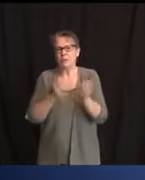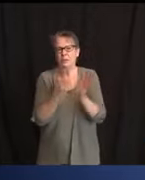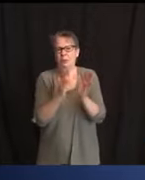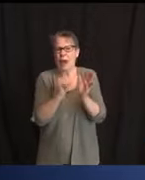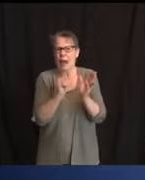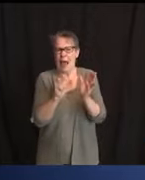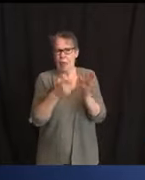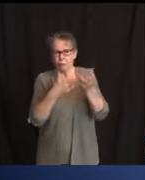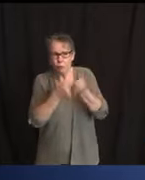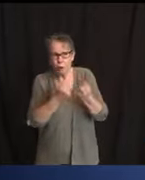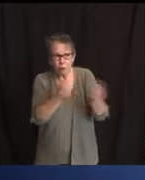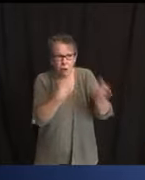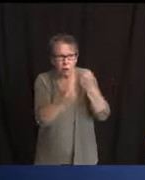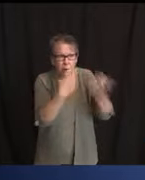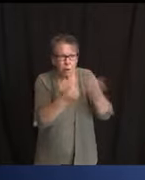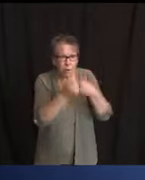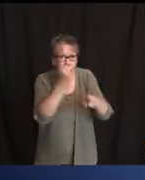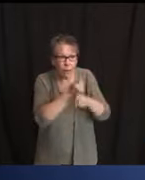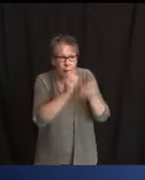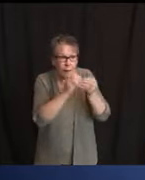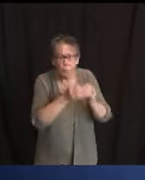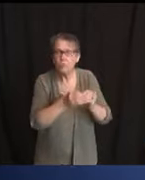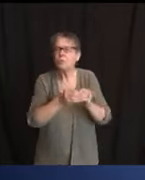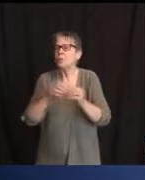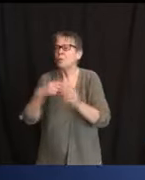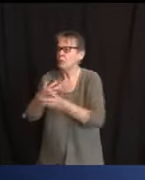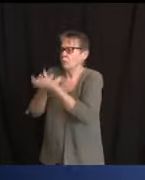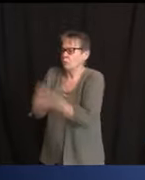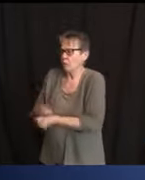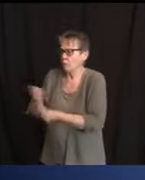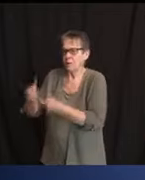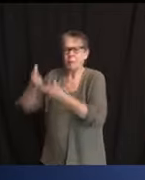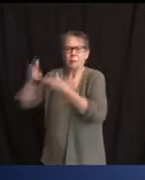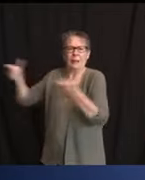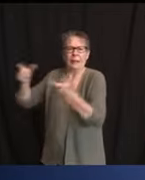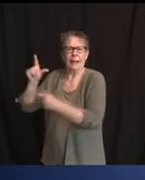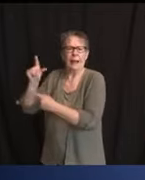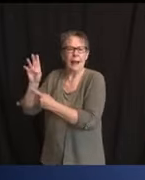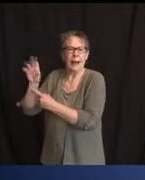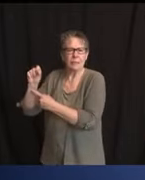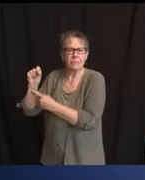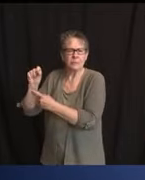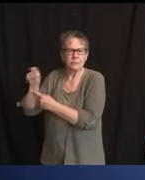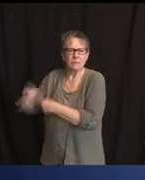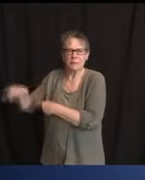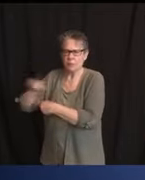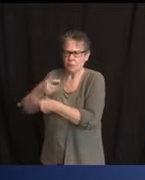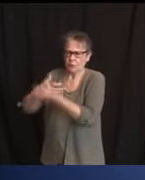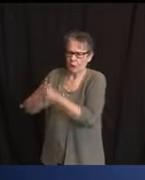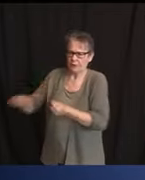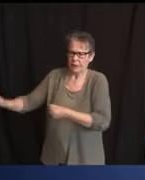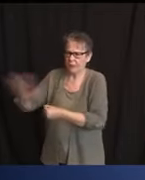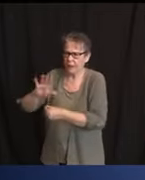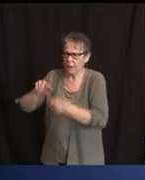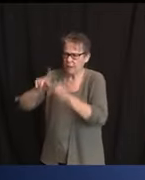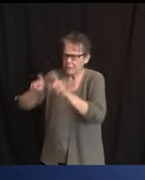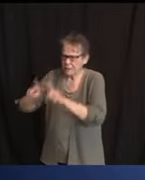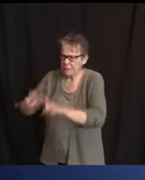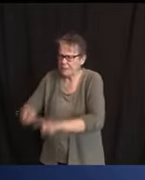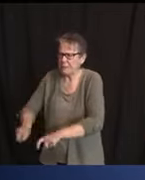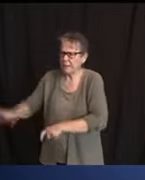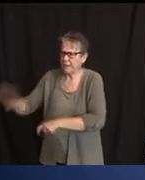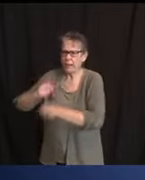accurately so that we could make that calculation. Going forward, again, we're seeing more and more that we are getting negatives from more and more of these labs, so we're trying to include that